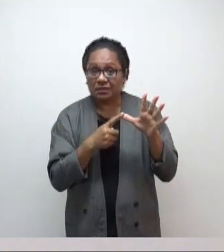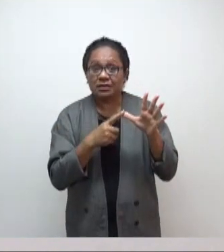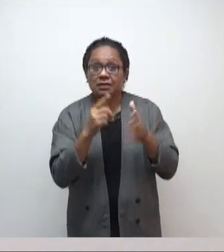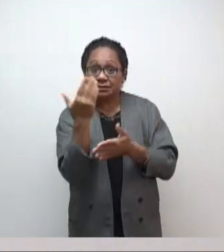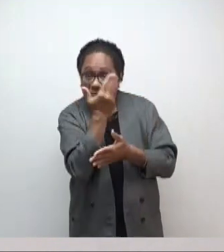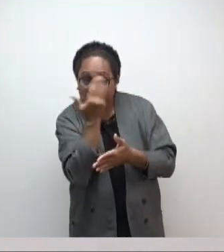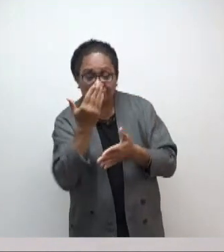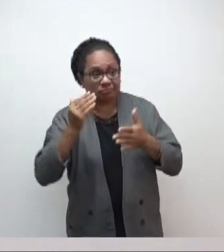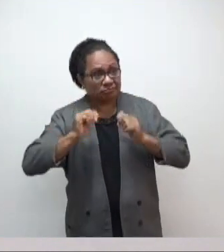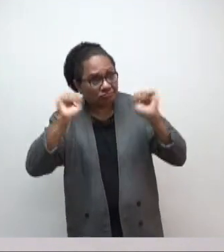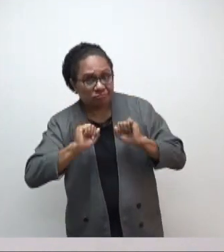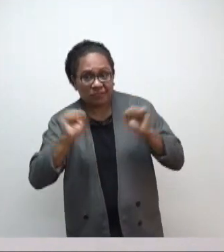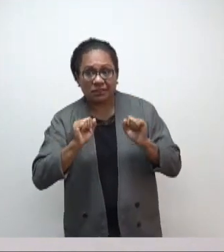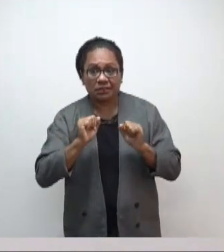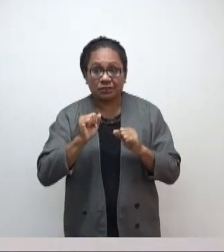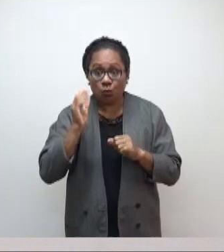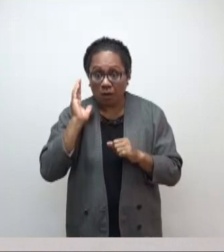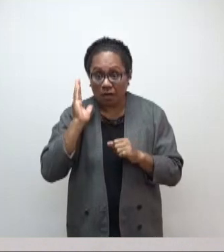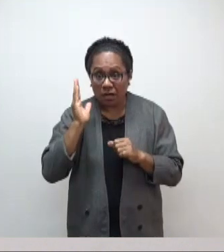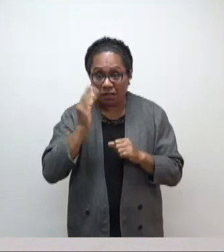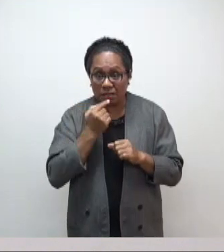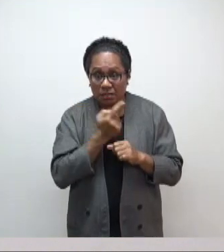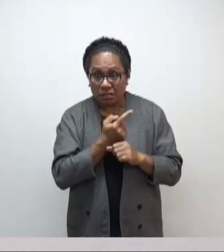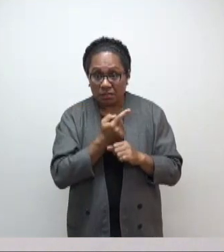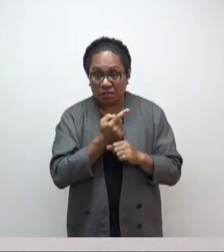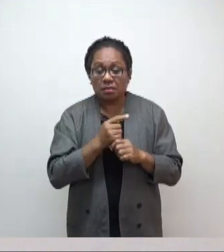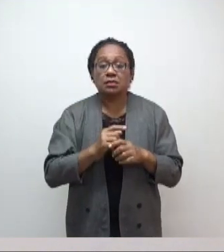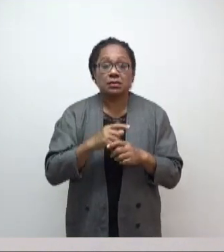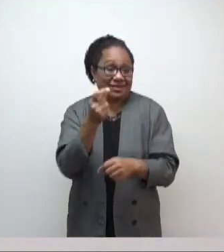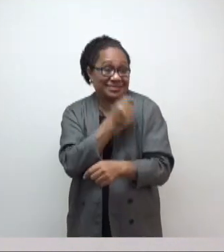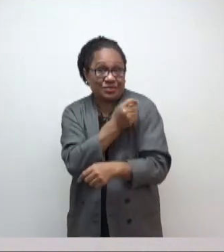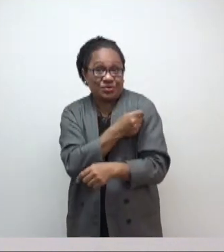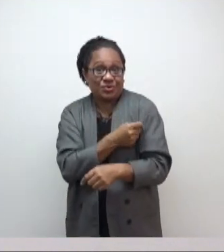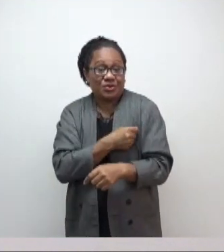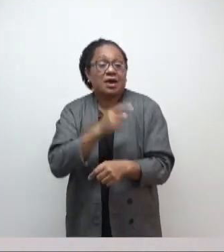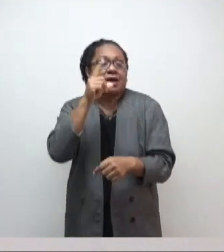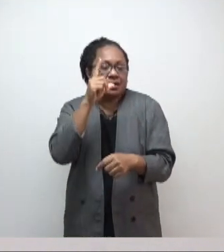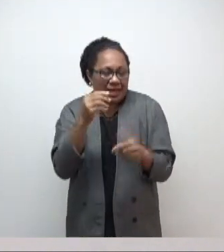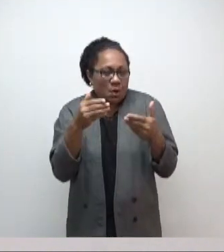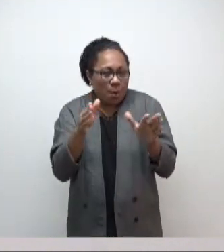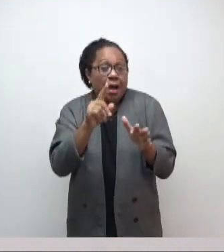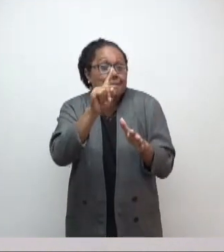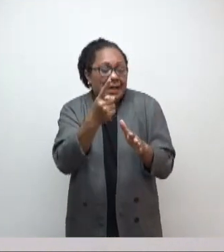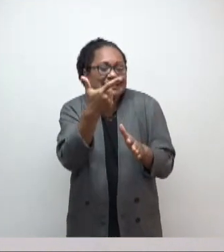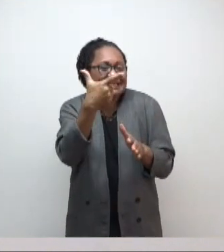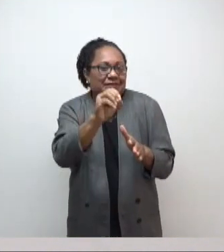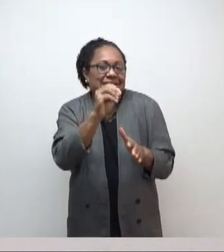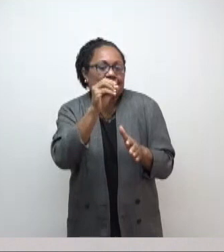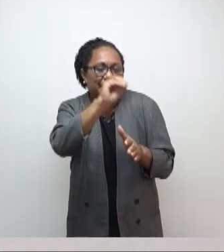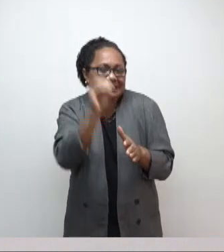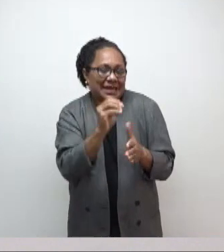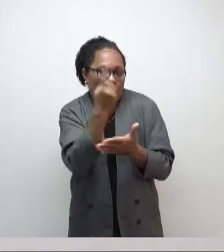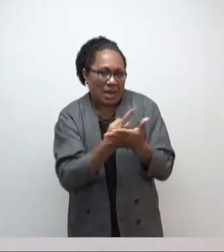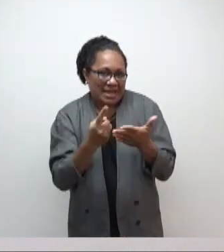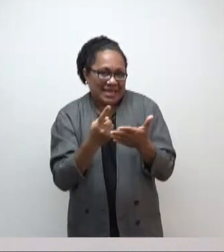cinemas, gyms, pools, tattoo parlors will be able to open at 70% capacity, but only